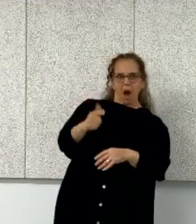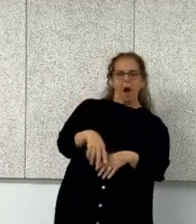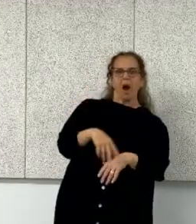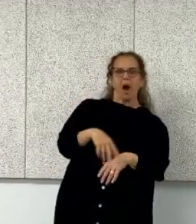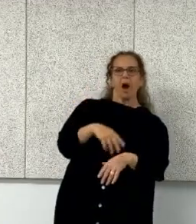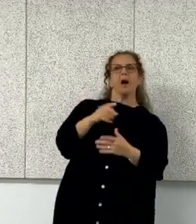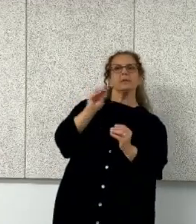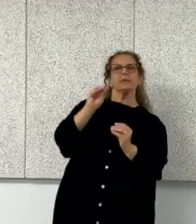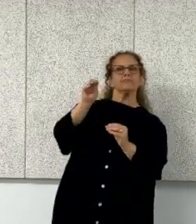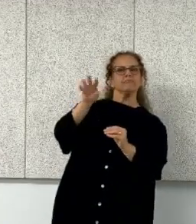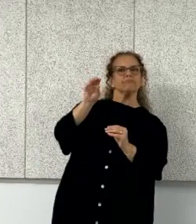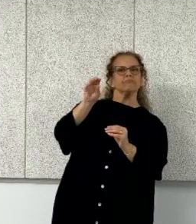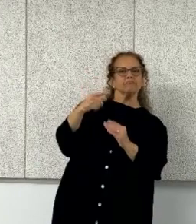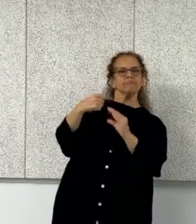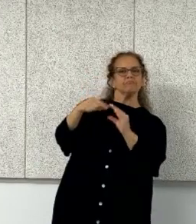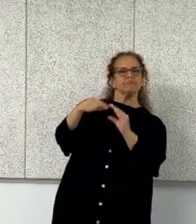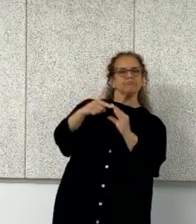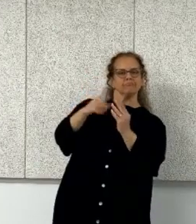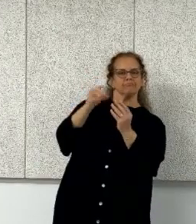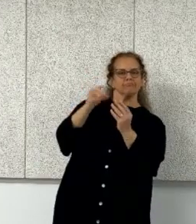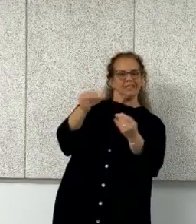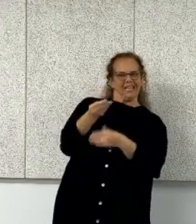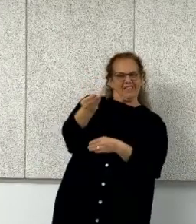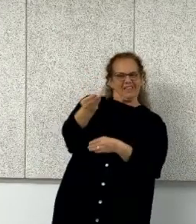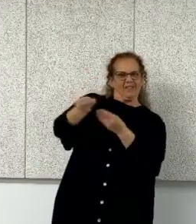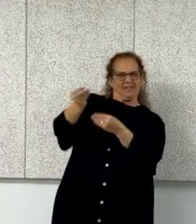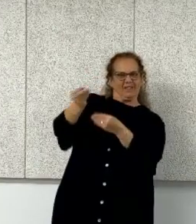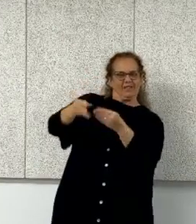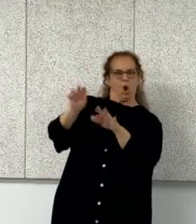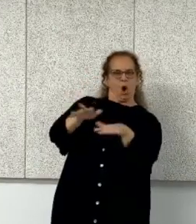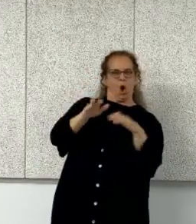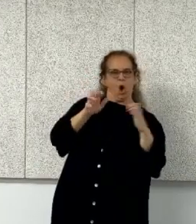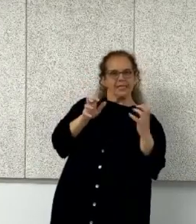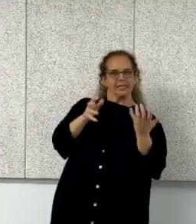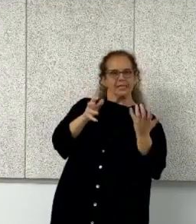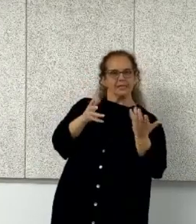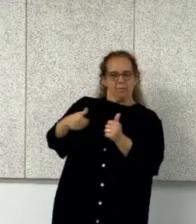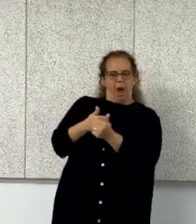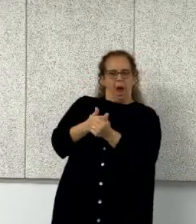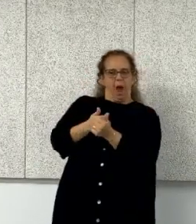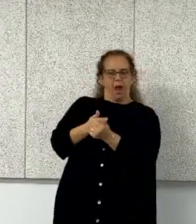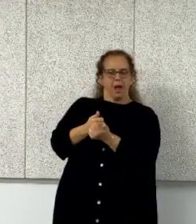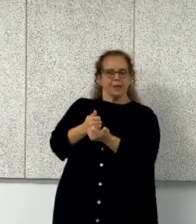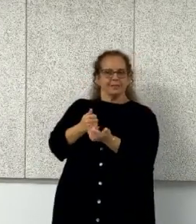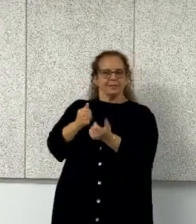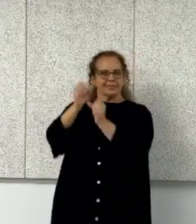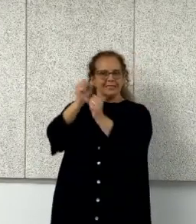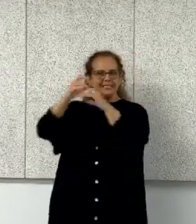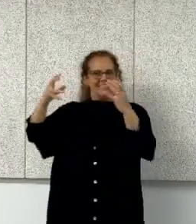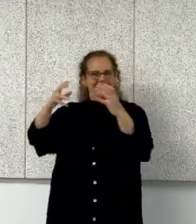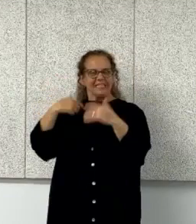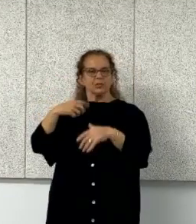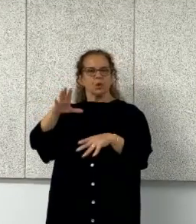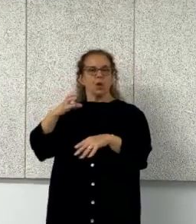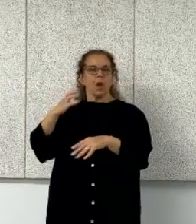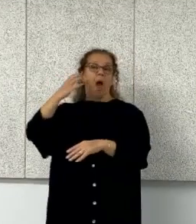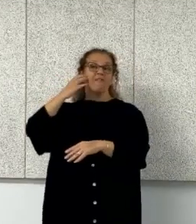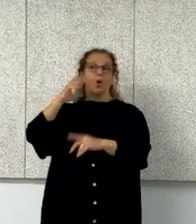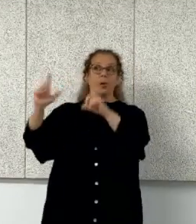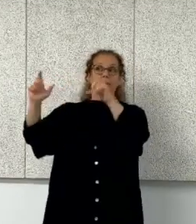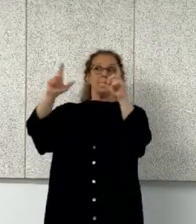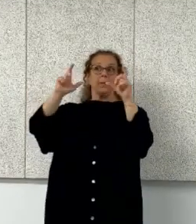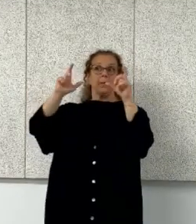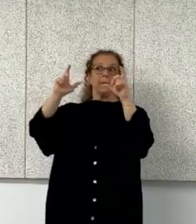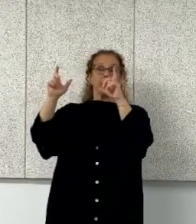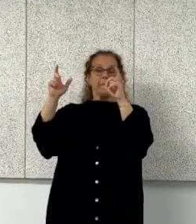SEO. Can we just give that to people and send it to them in an email? Can we do behind the scenes peeks, like go grab an iPhone and like take some pictures?